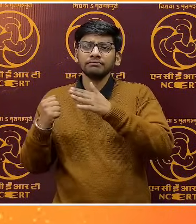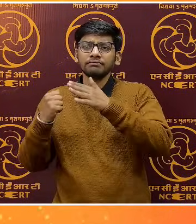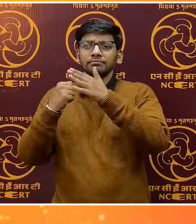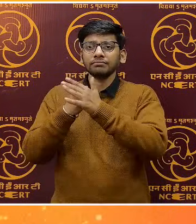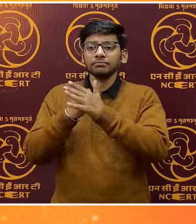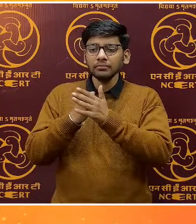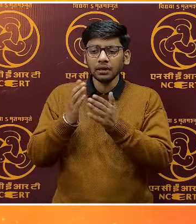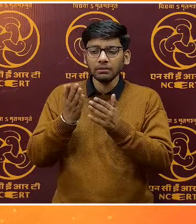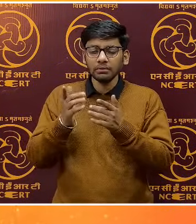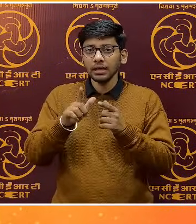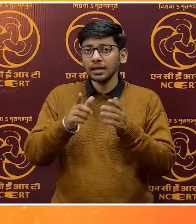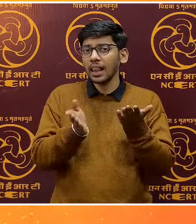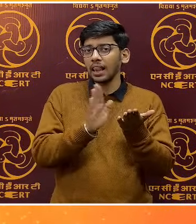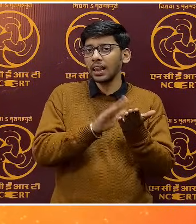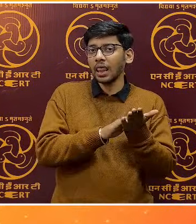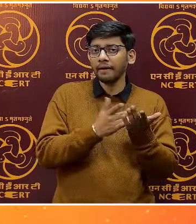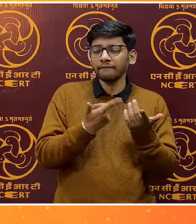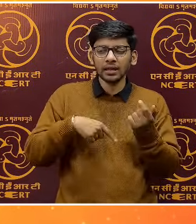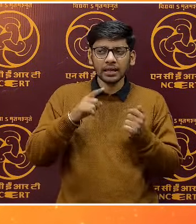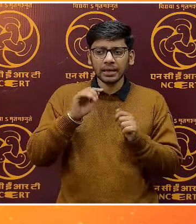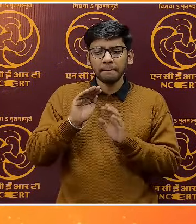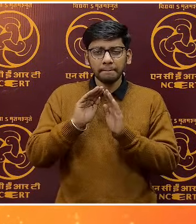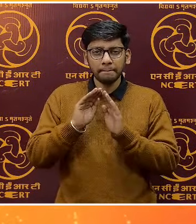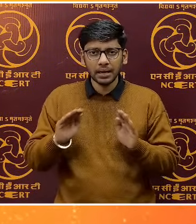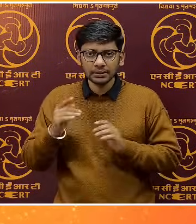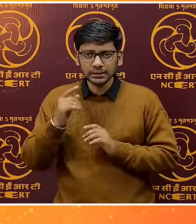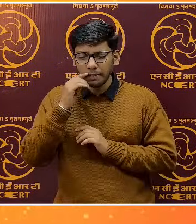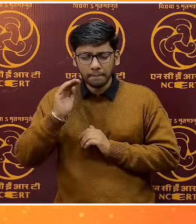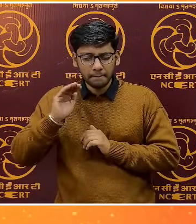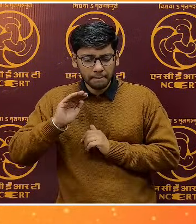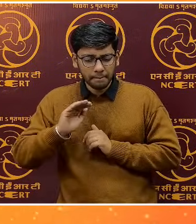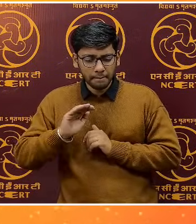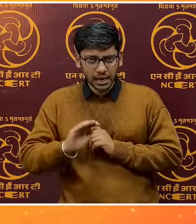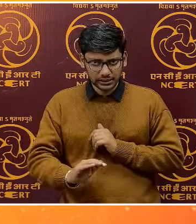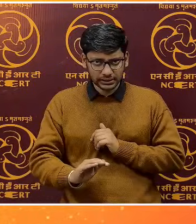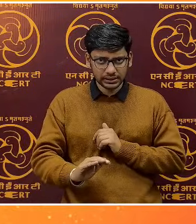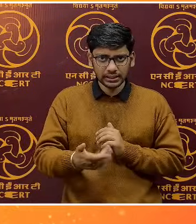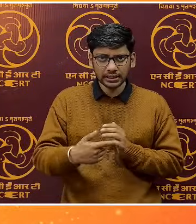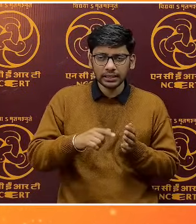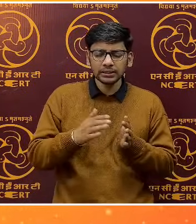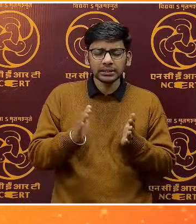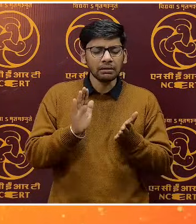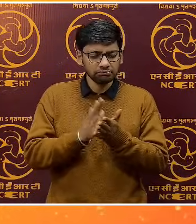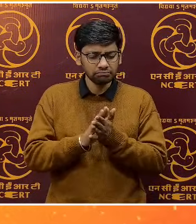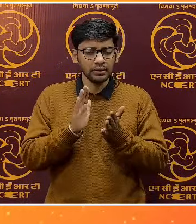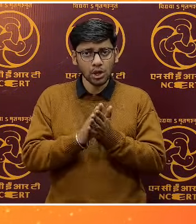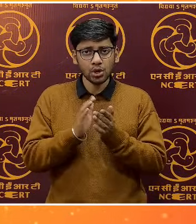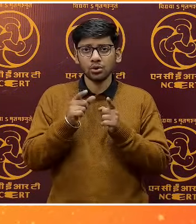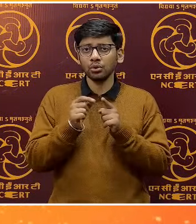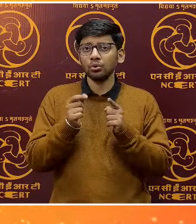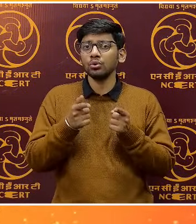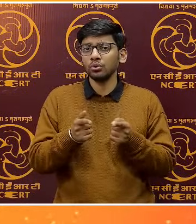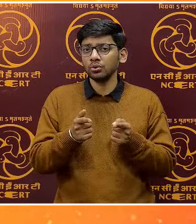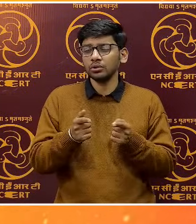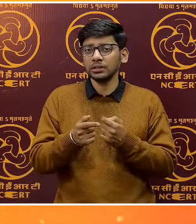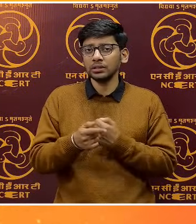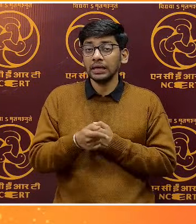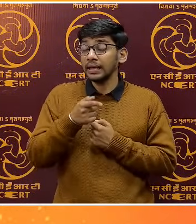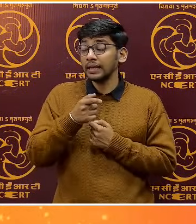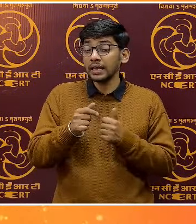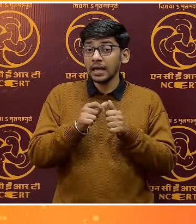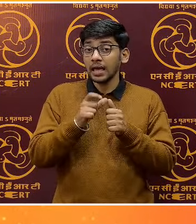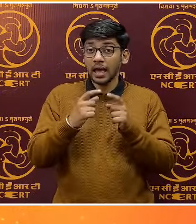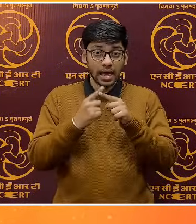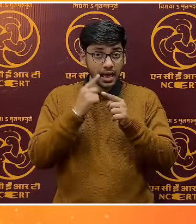a girl and she's doing something with her hands. She's Clapping joining her maybe? hand. Yeah, she is clapping, and this action is